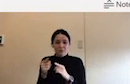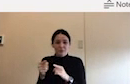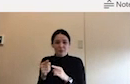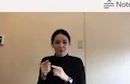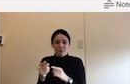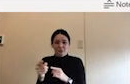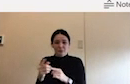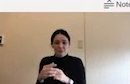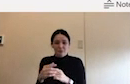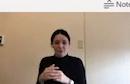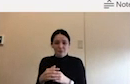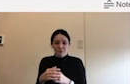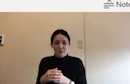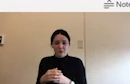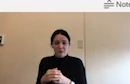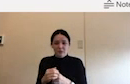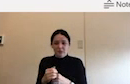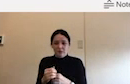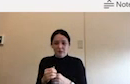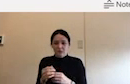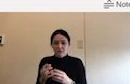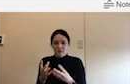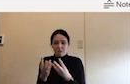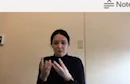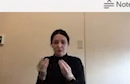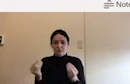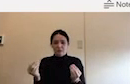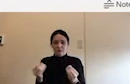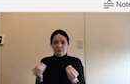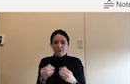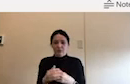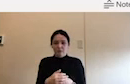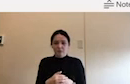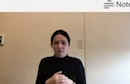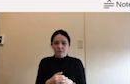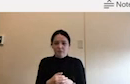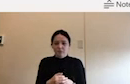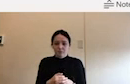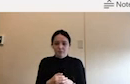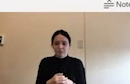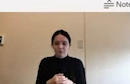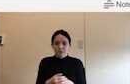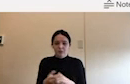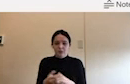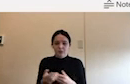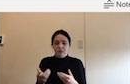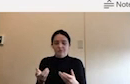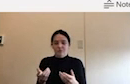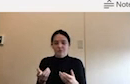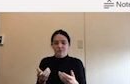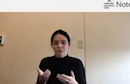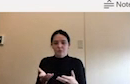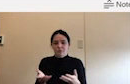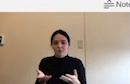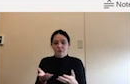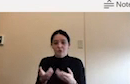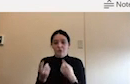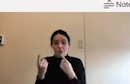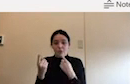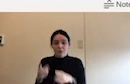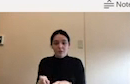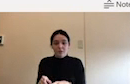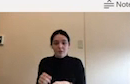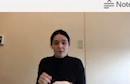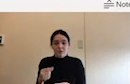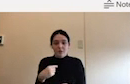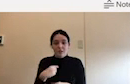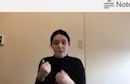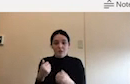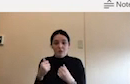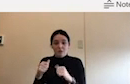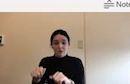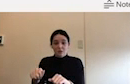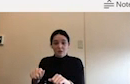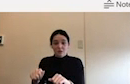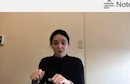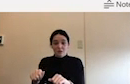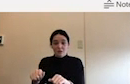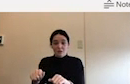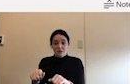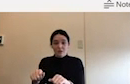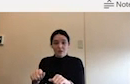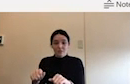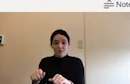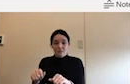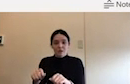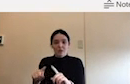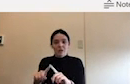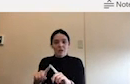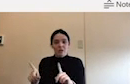circuit. Okay, so now here's what happened. I tried to push the whole train in, and it pushed it back out.